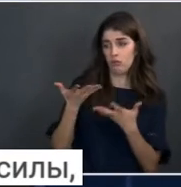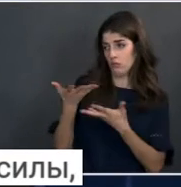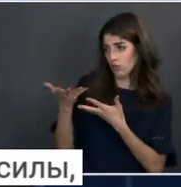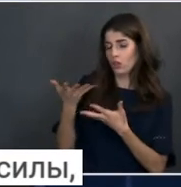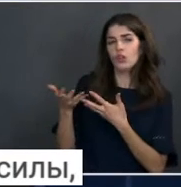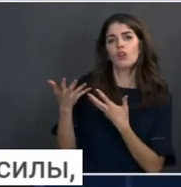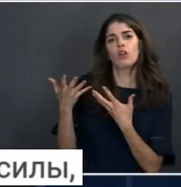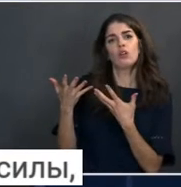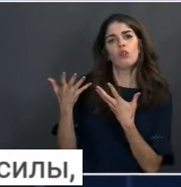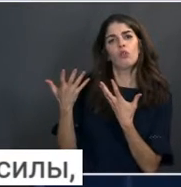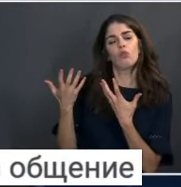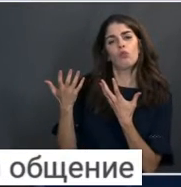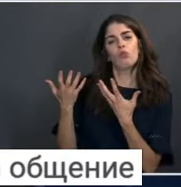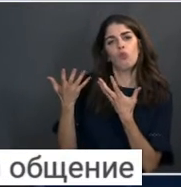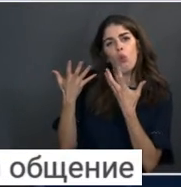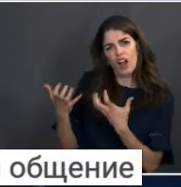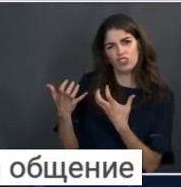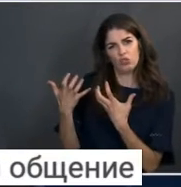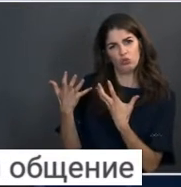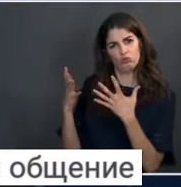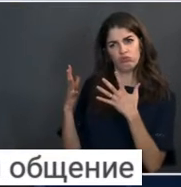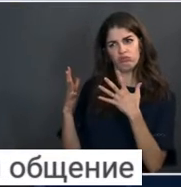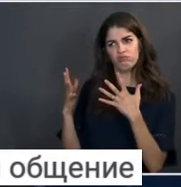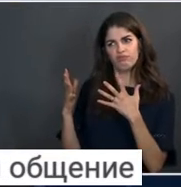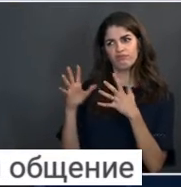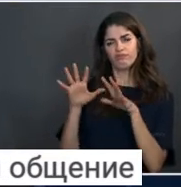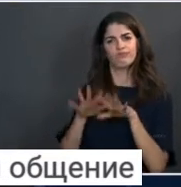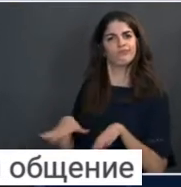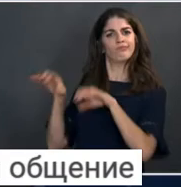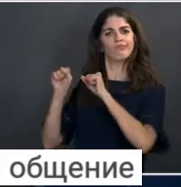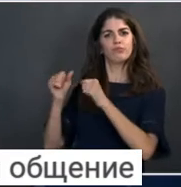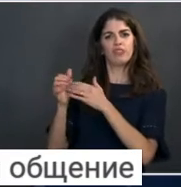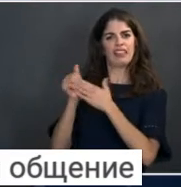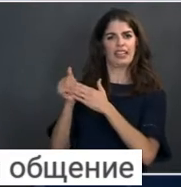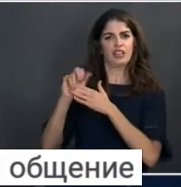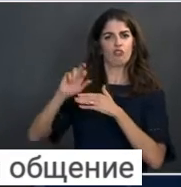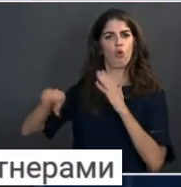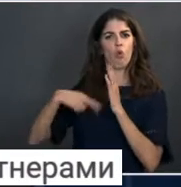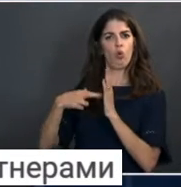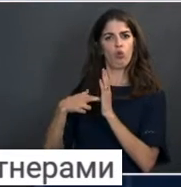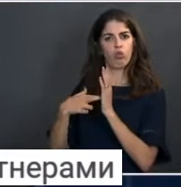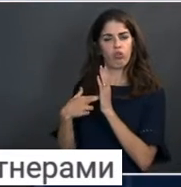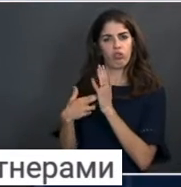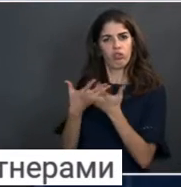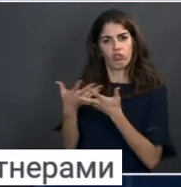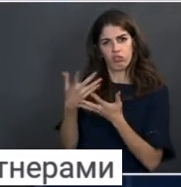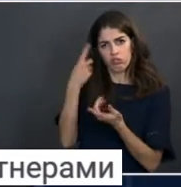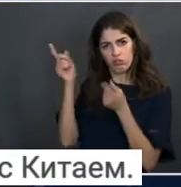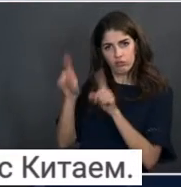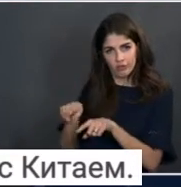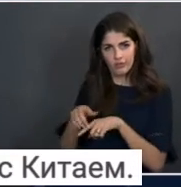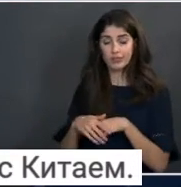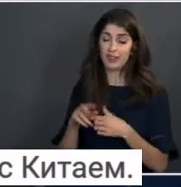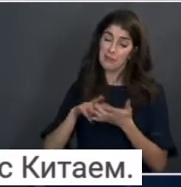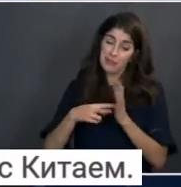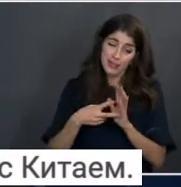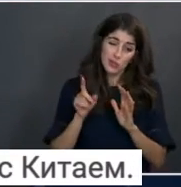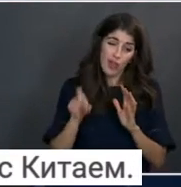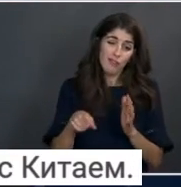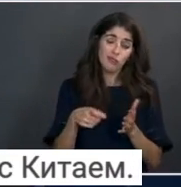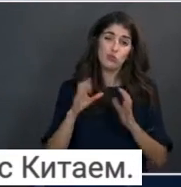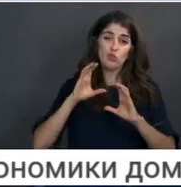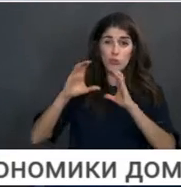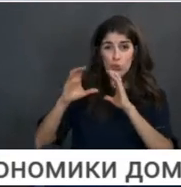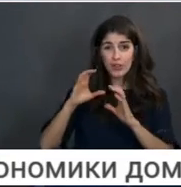relationship from a position of strength, and that means coordinating and communicating with our allies and partners about how we're going to work